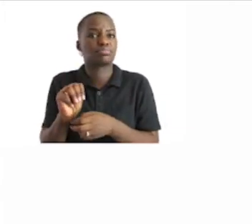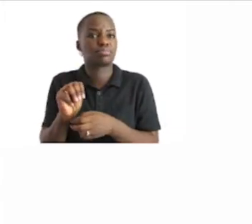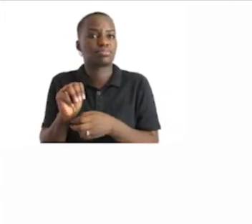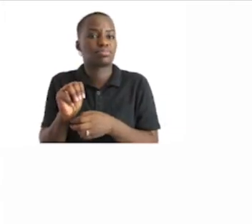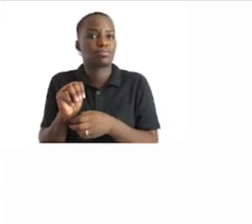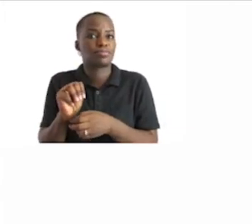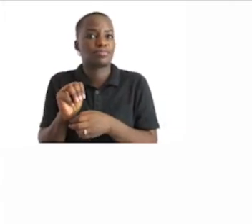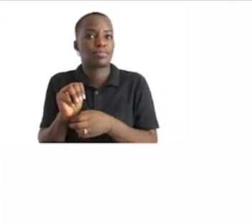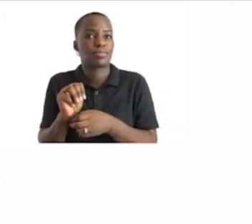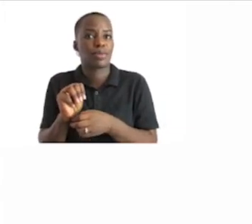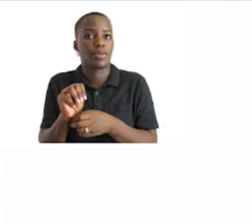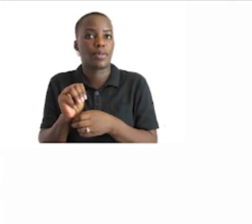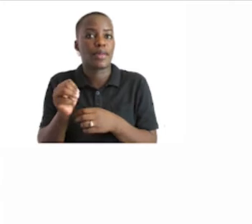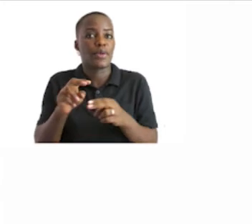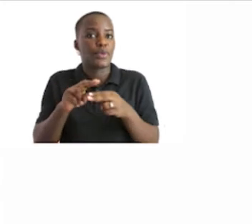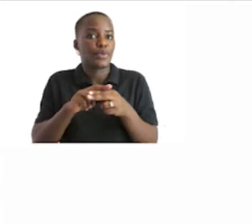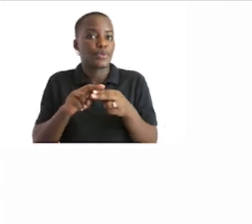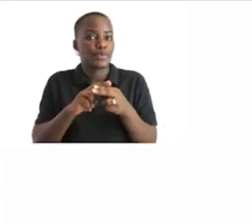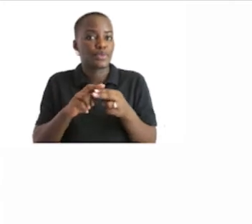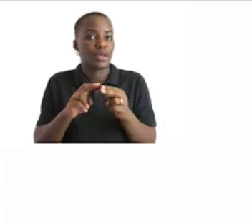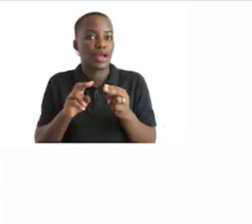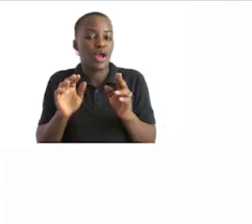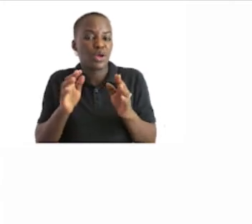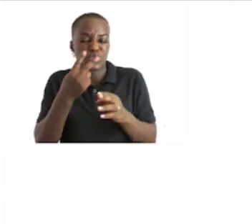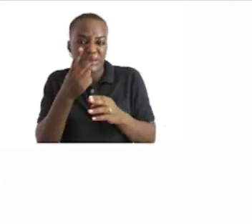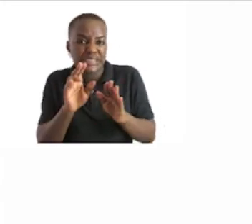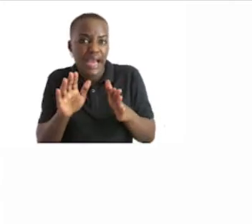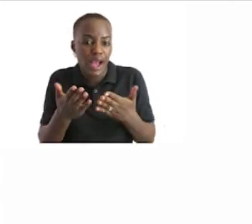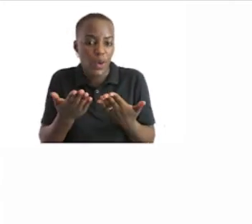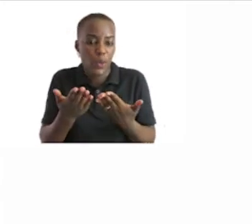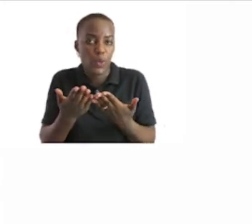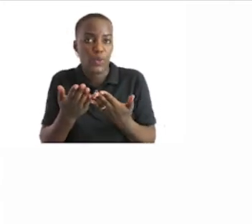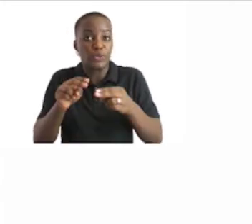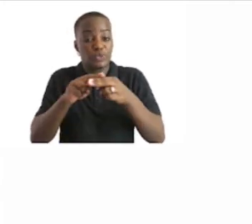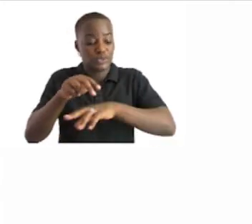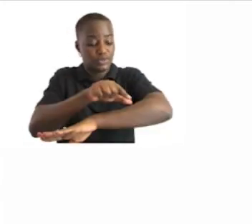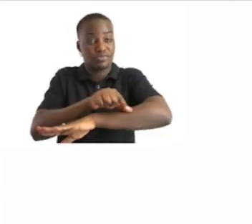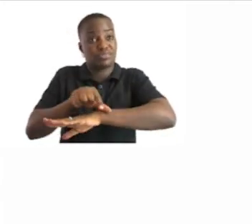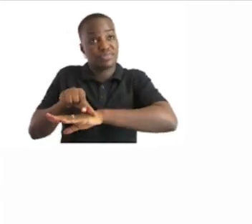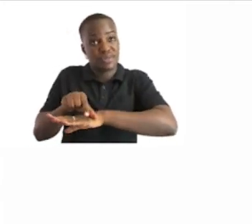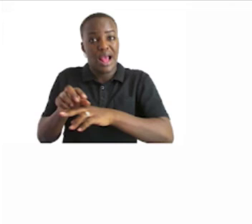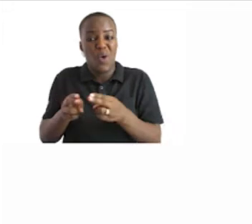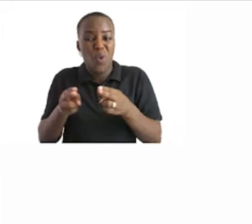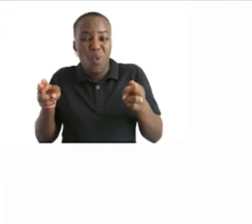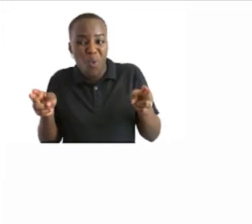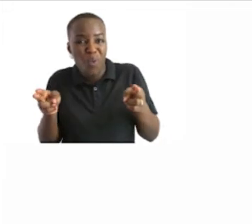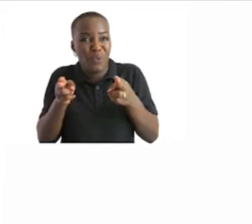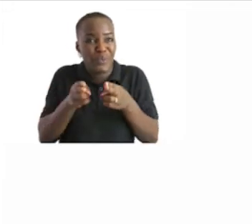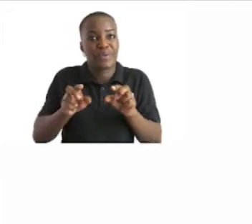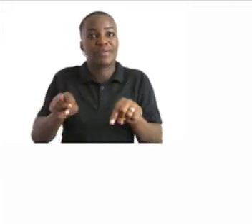are the way that we use to measure with a ruler. You can see that there is a black ruler